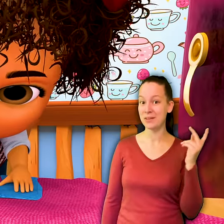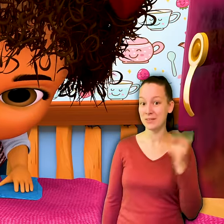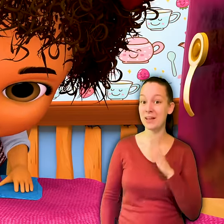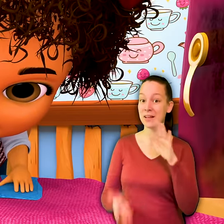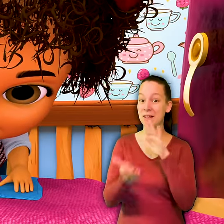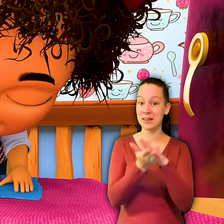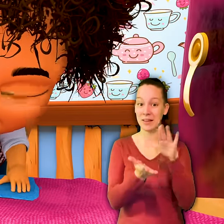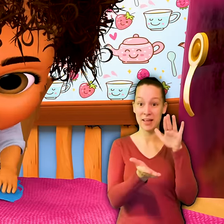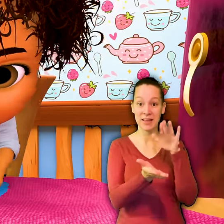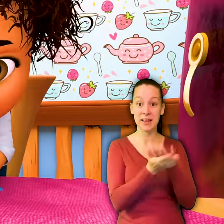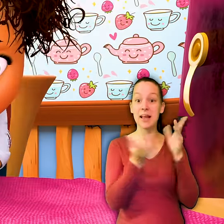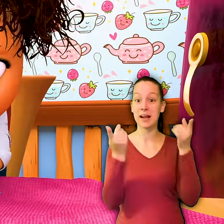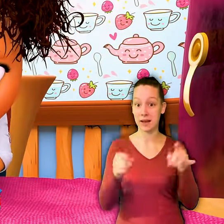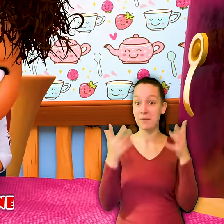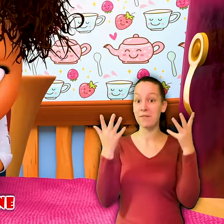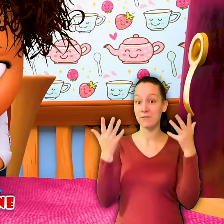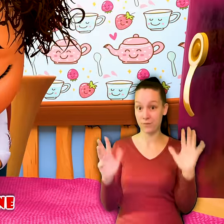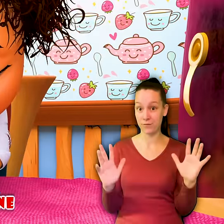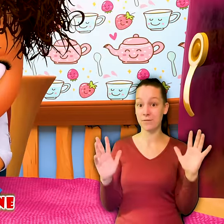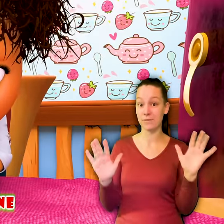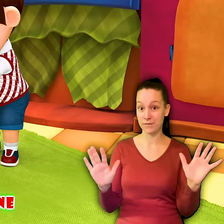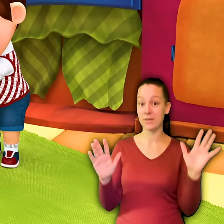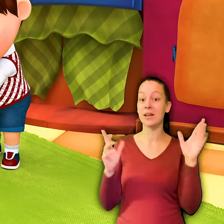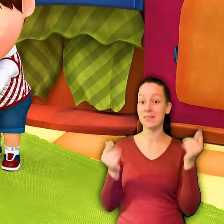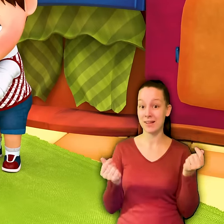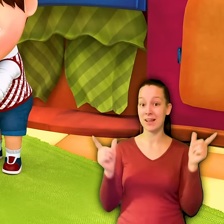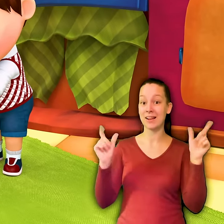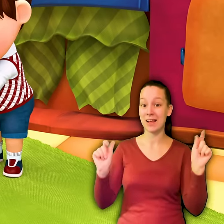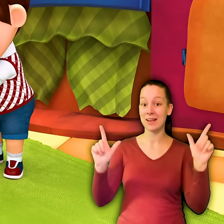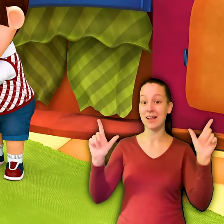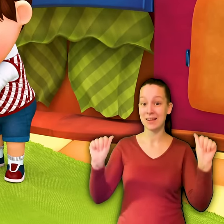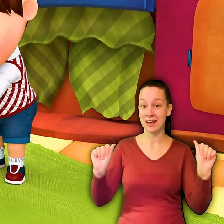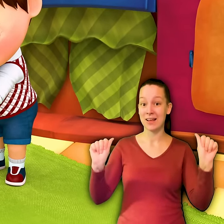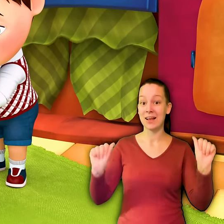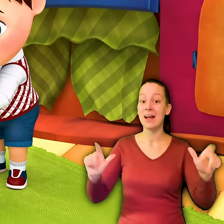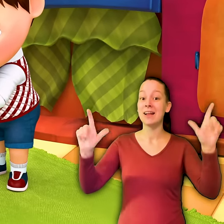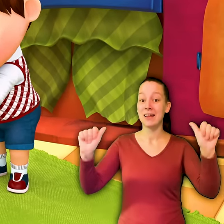we cleaned up when we were done